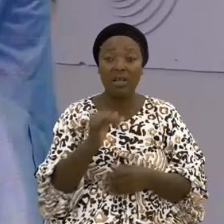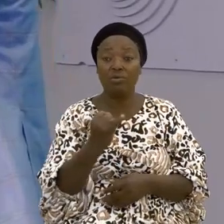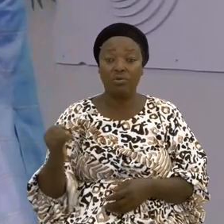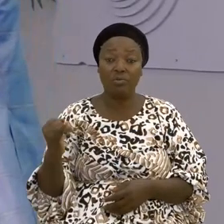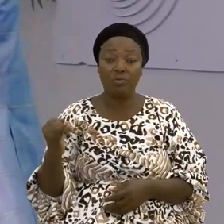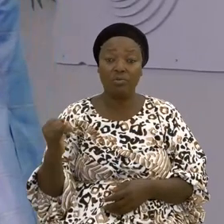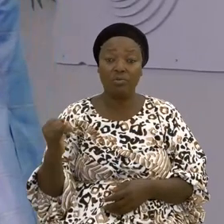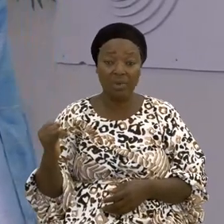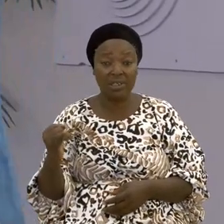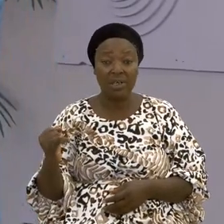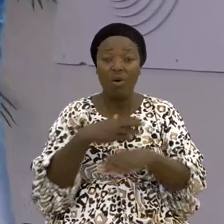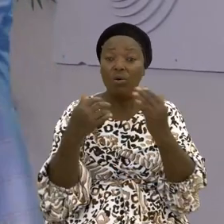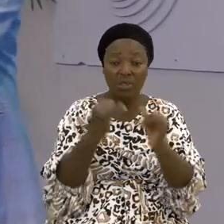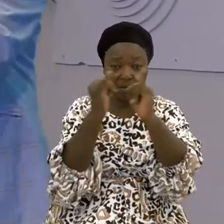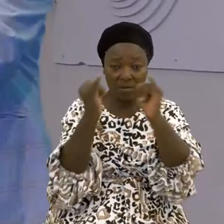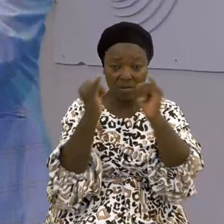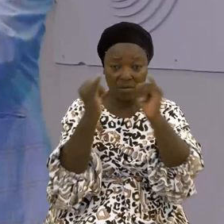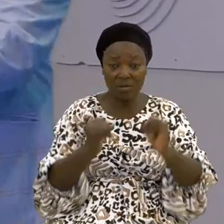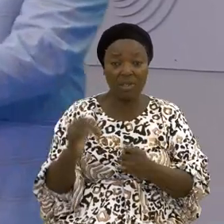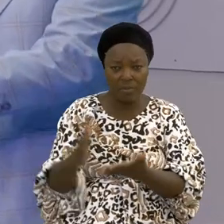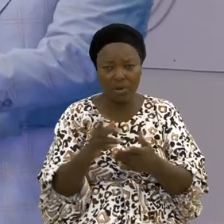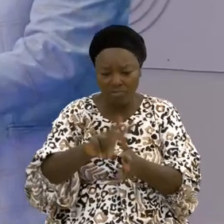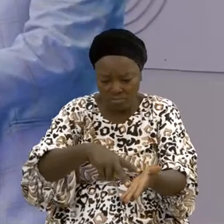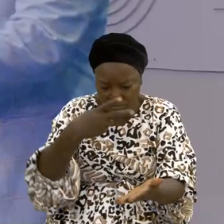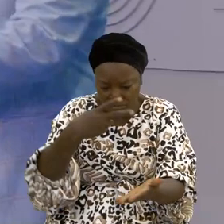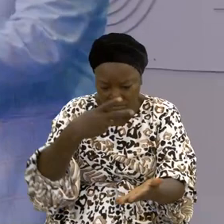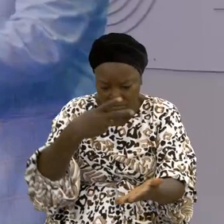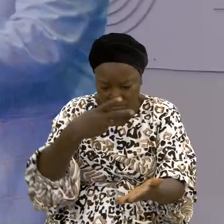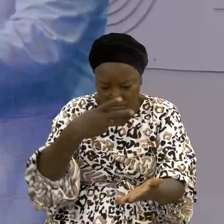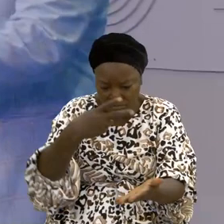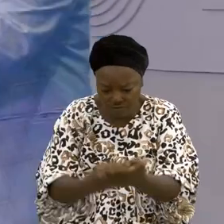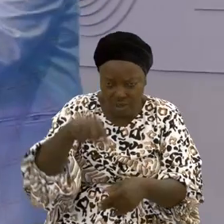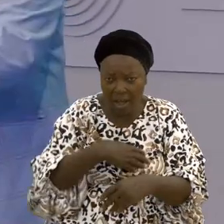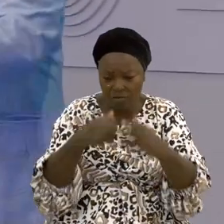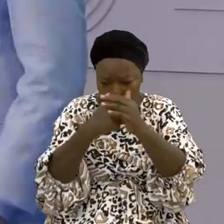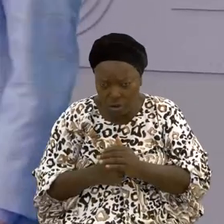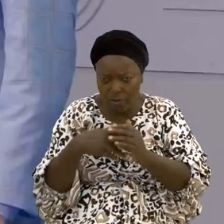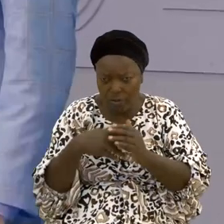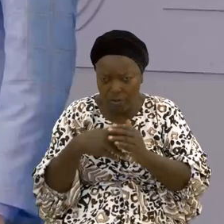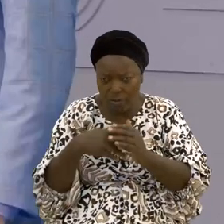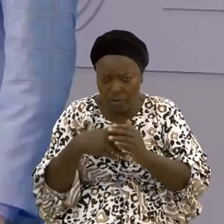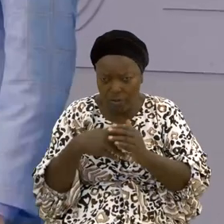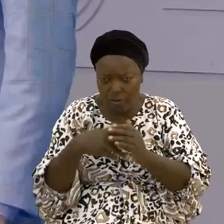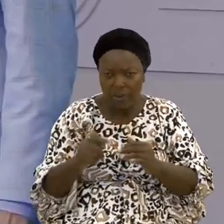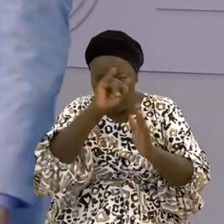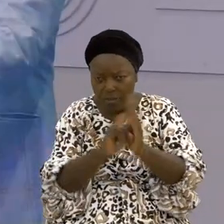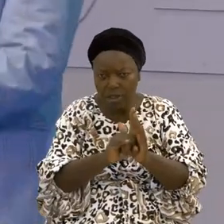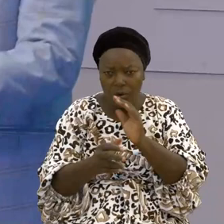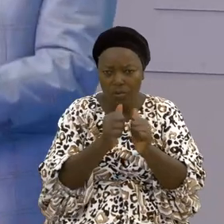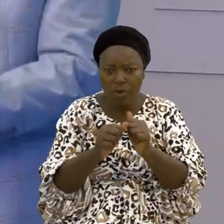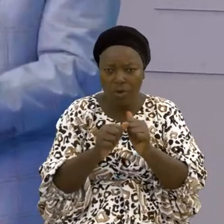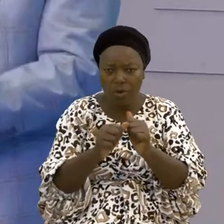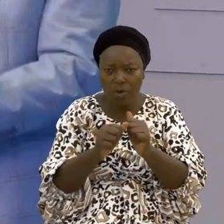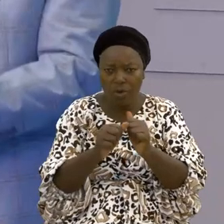of idolatrous music. Ye fall down and worship the image which I have set up,